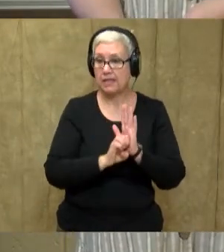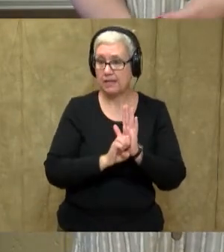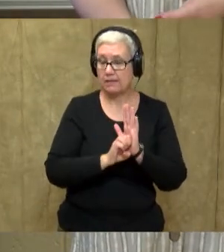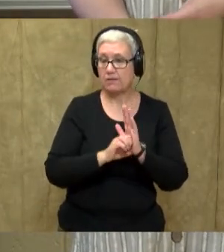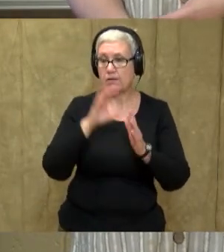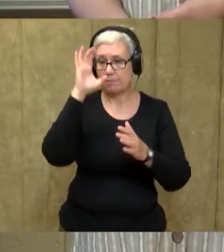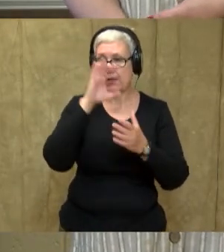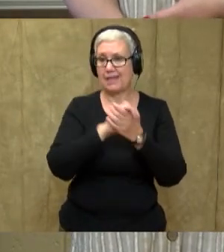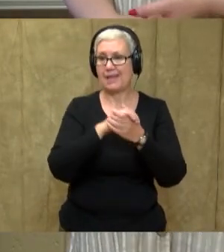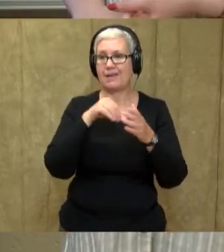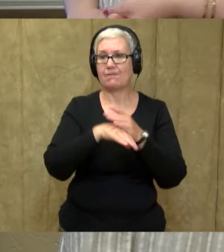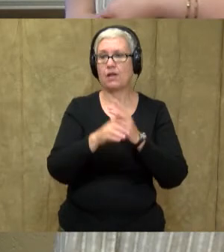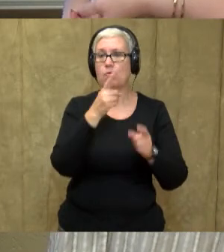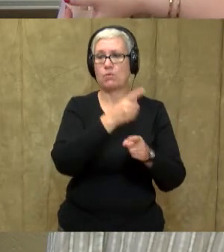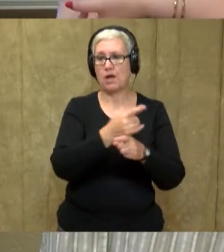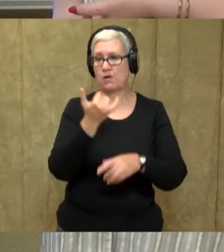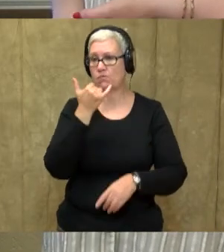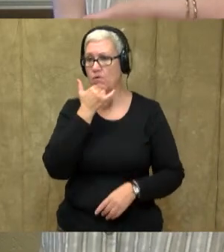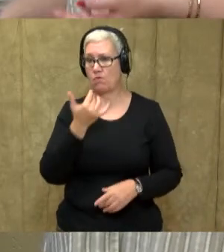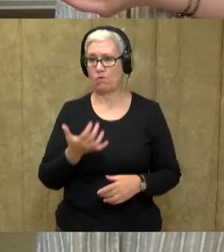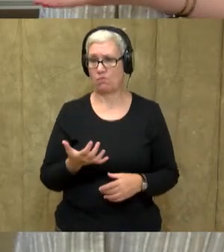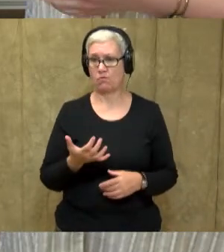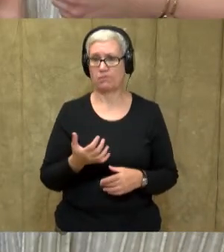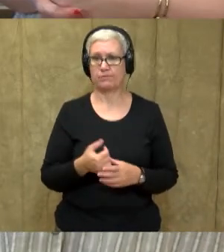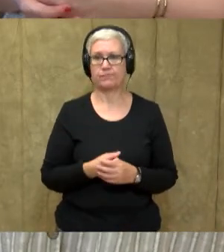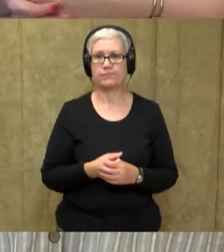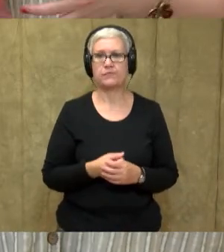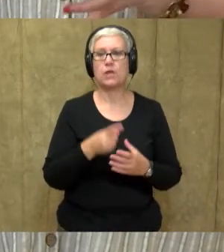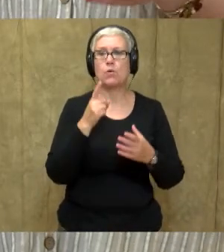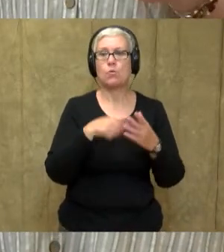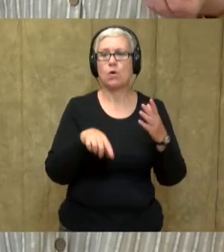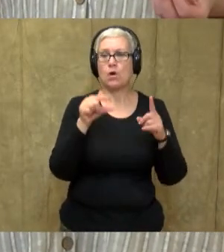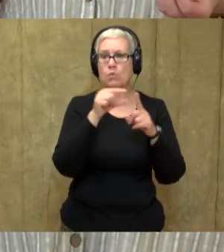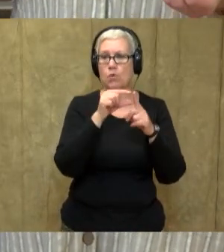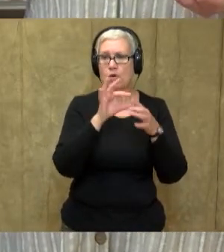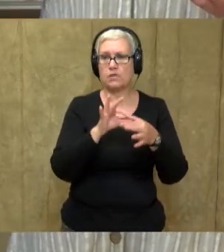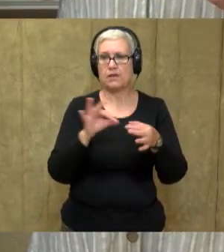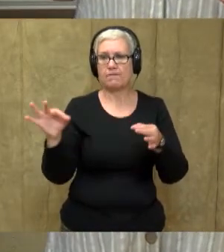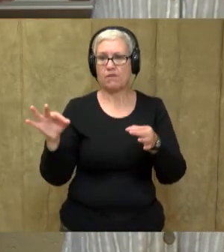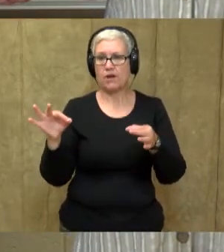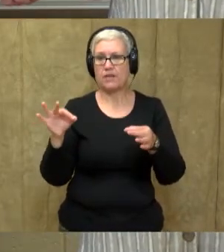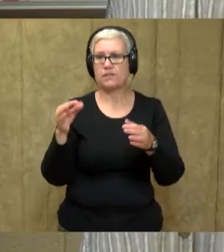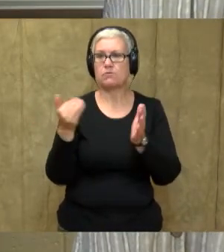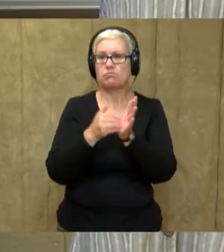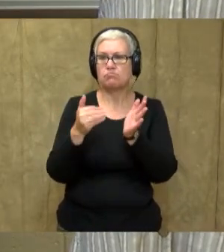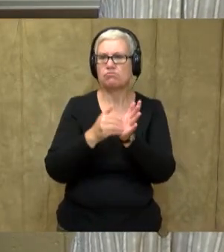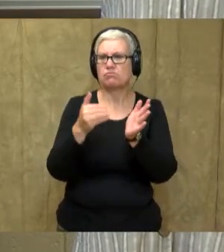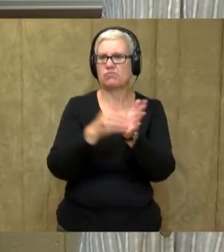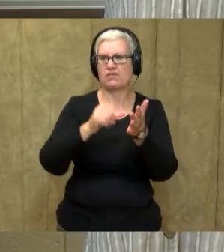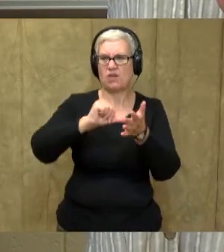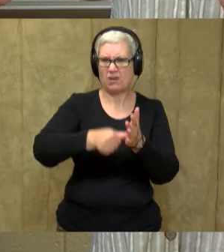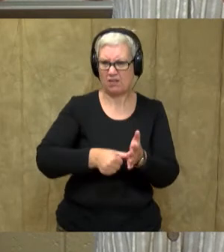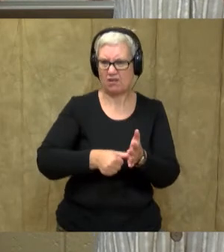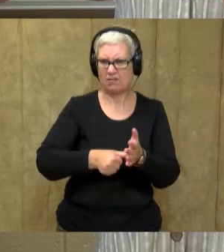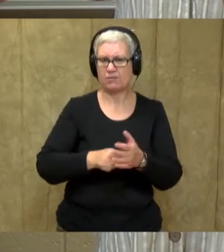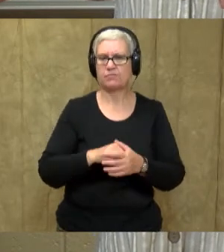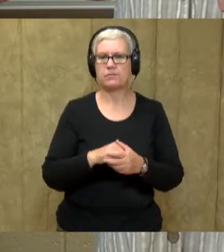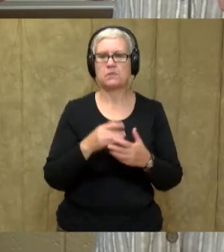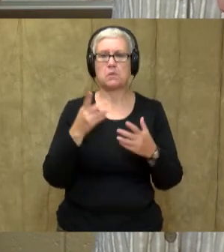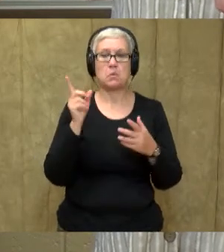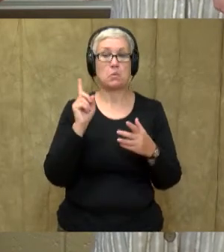belief in what is right and wrong? What words and phrases are repeated for emphasis? Where do we see some